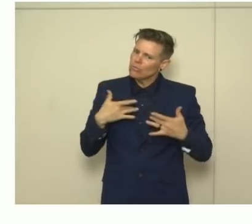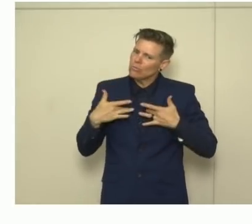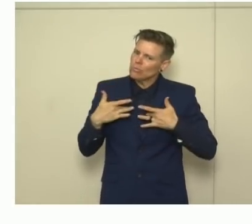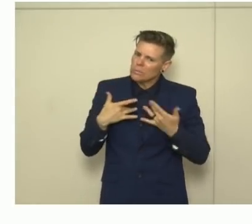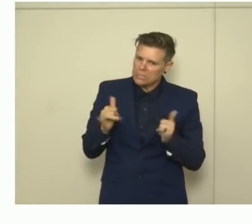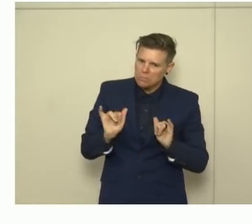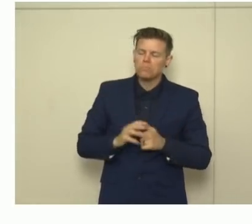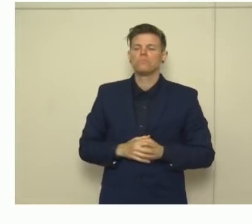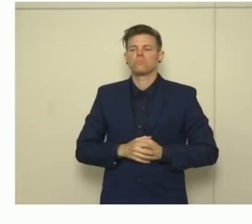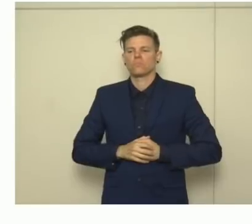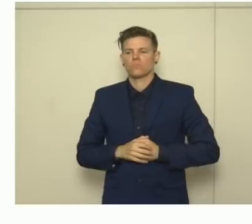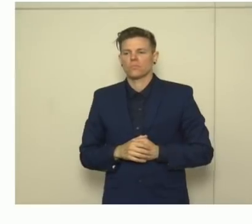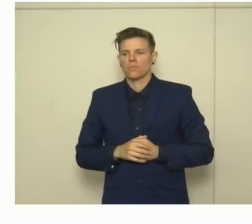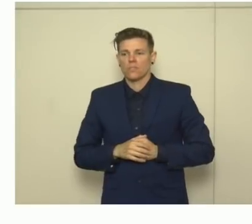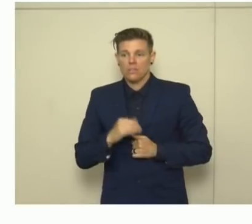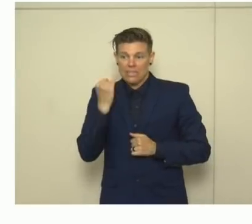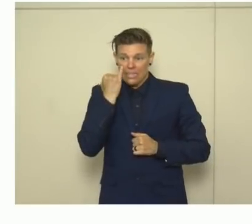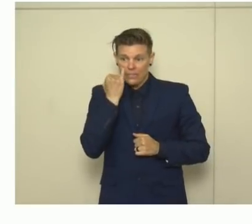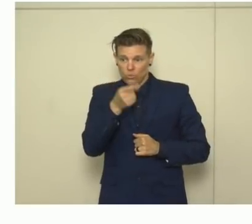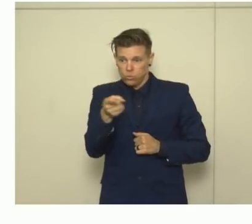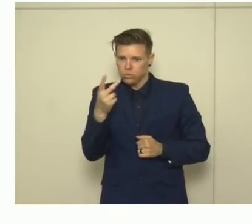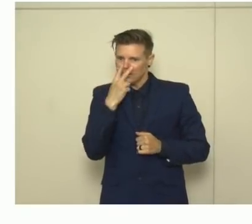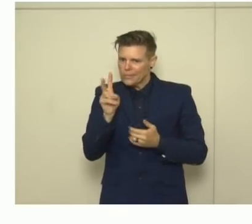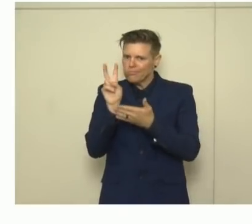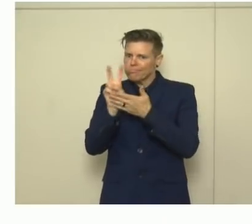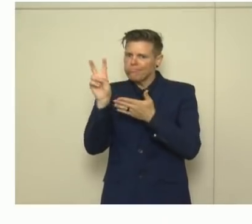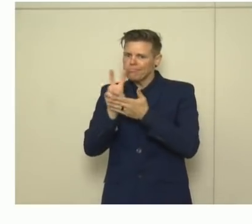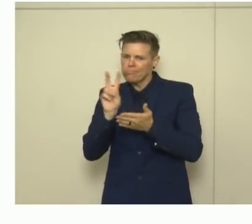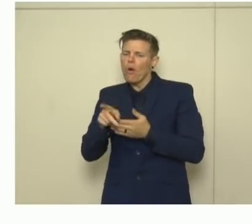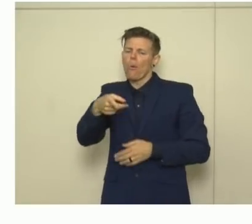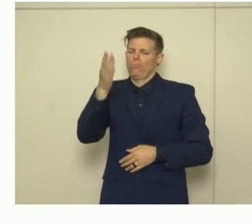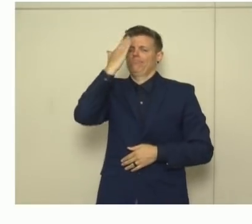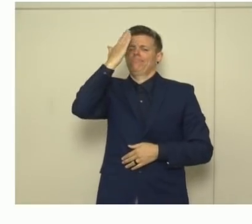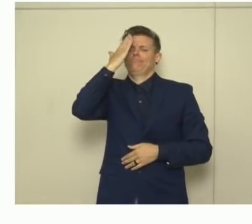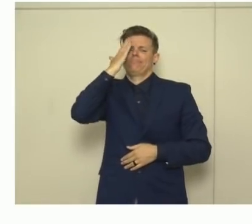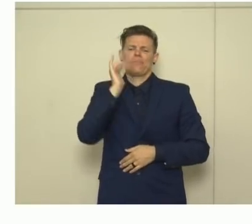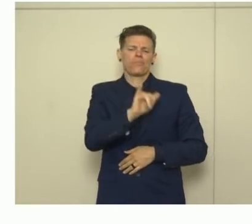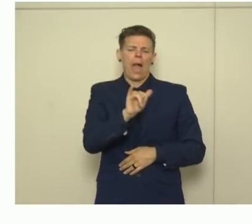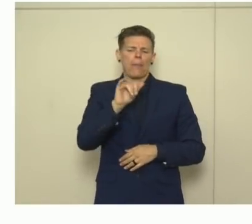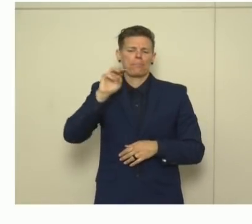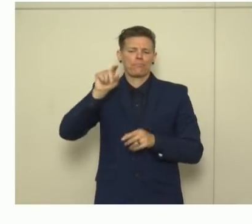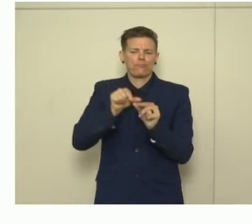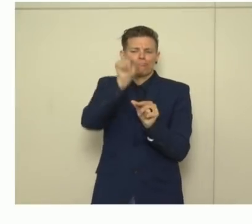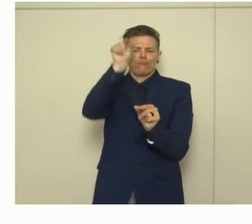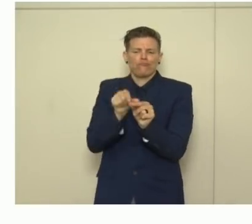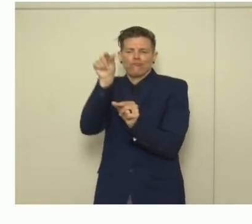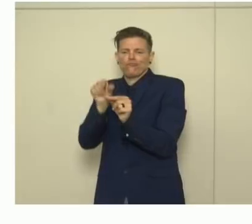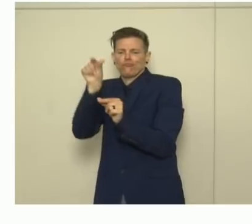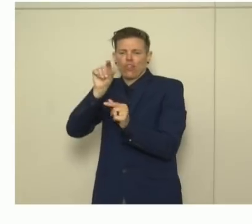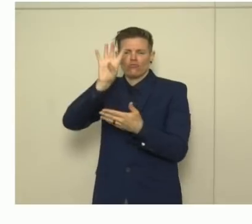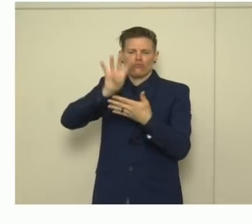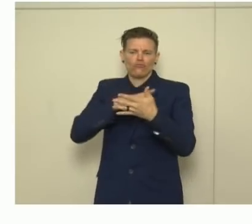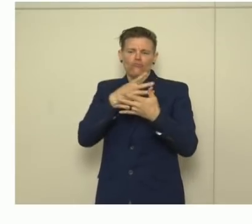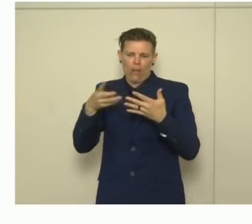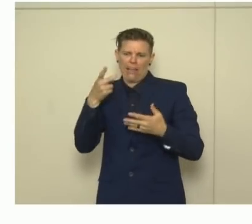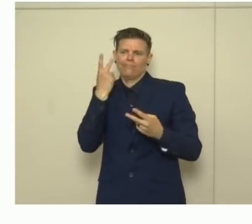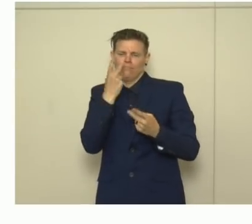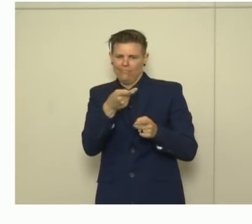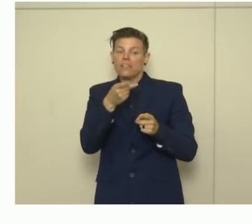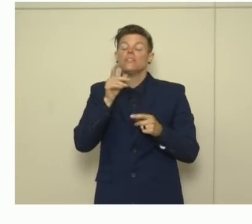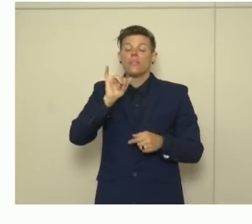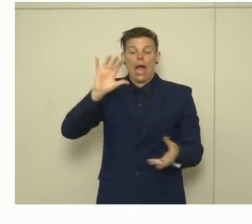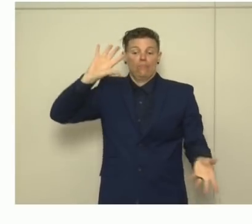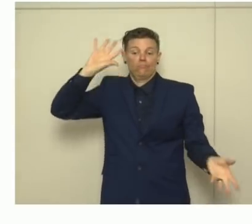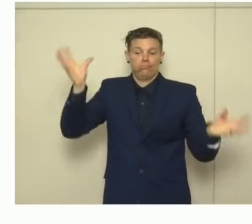used to looking at. On the left, this is the percent of total COVID cases distributed by 10-year age